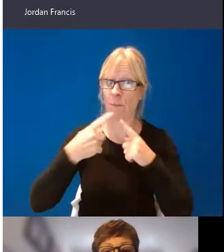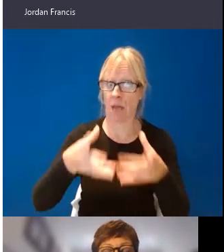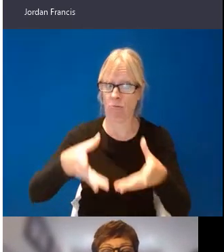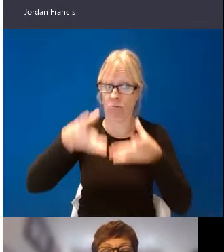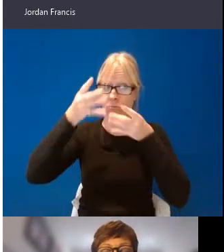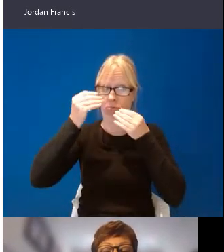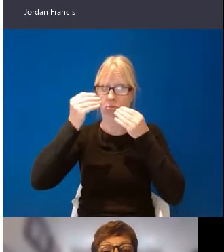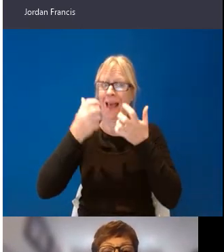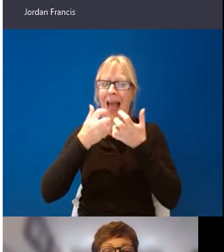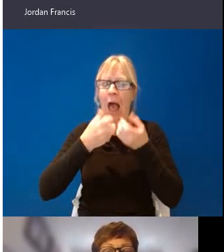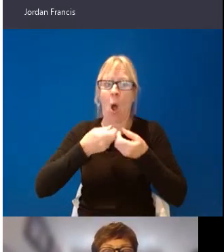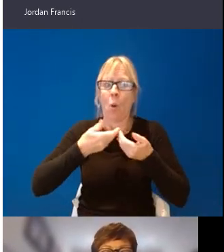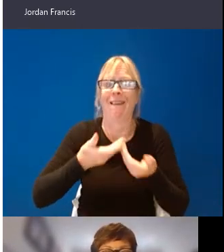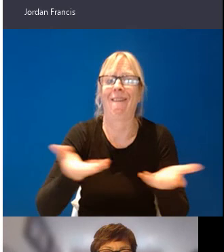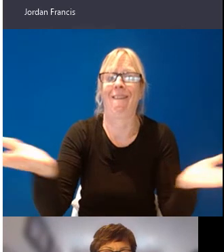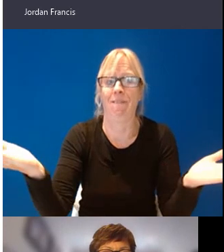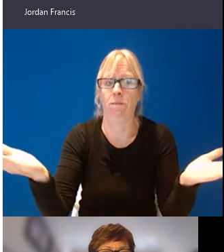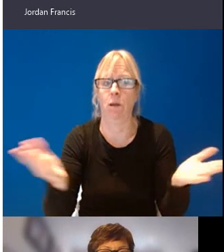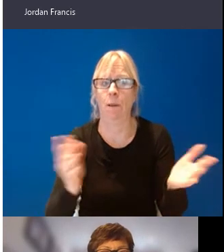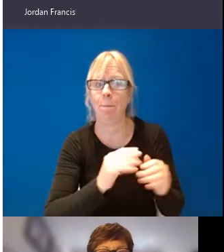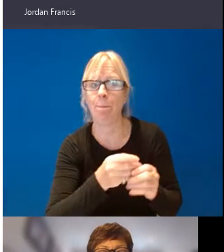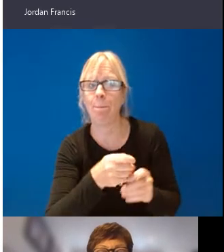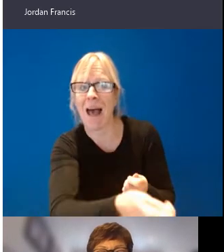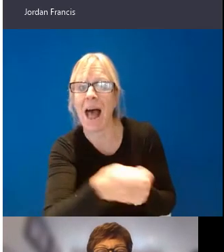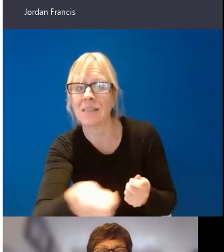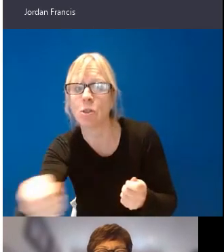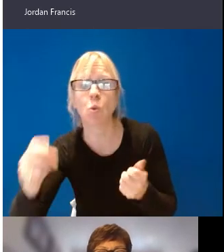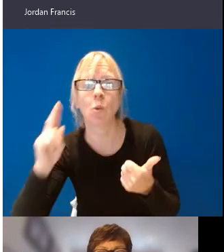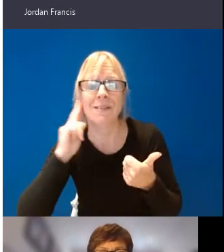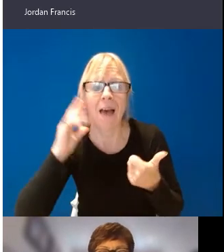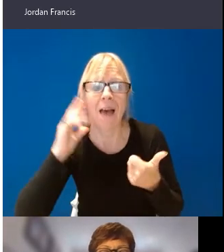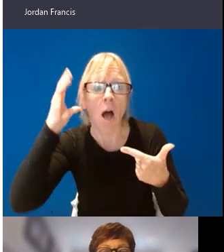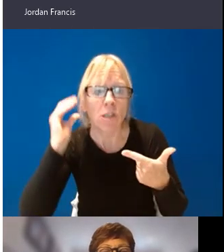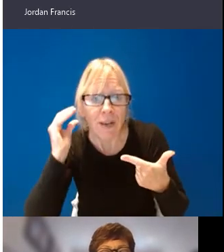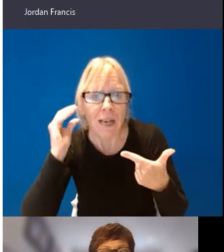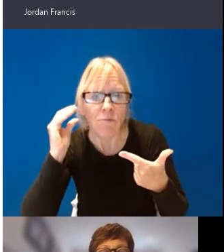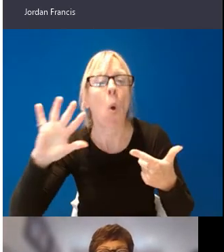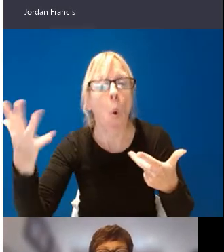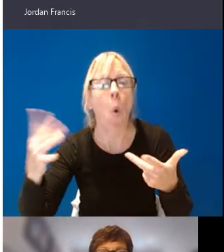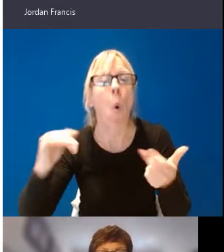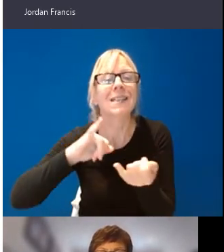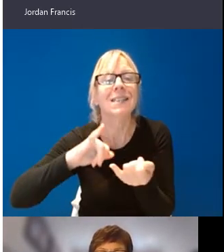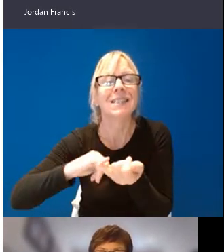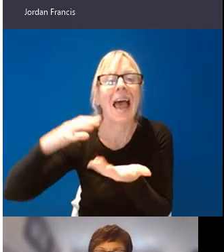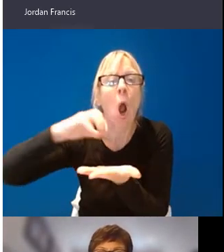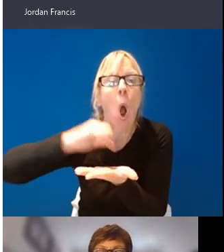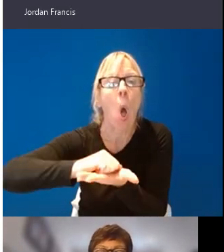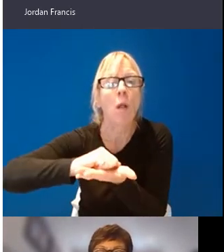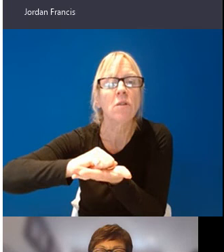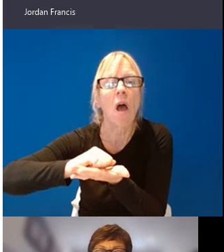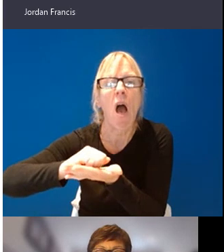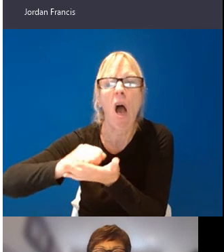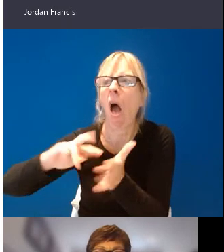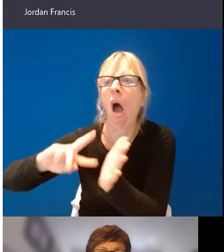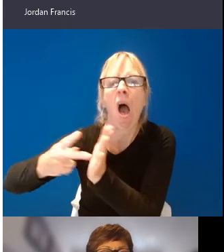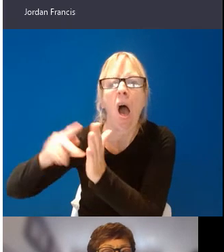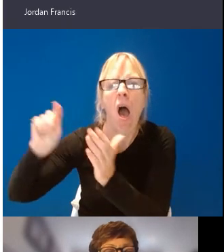of hearing community and with key stakeholders? So we're looking for ideas on how you would cascade this information.